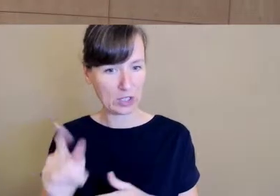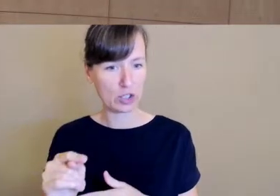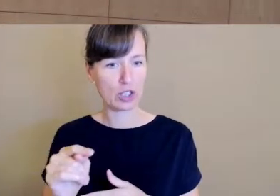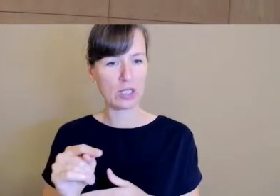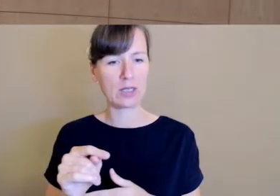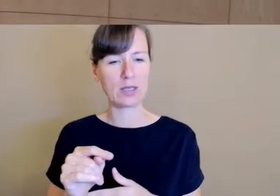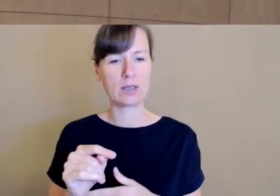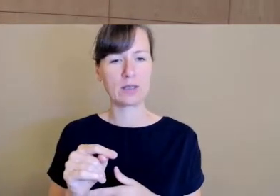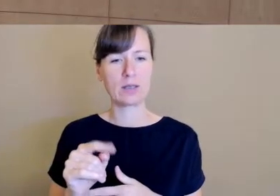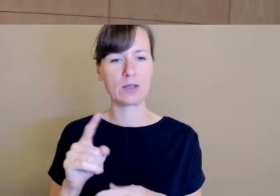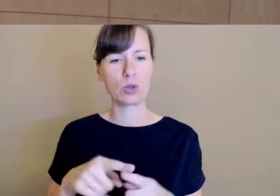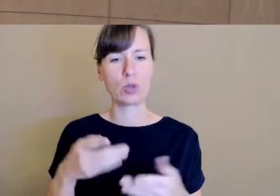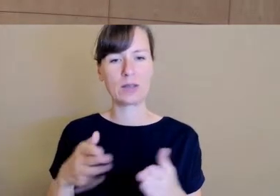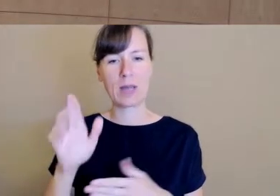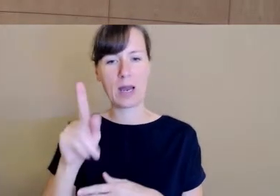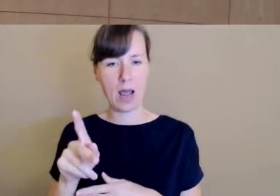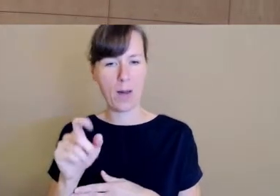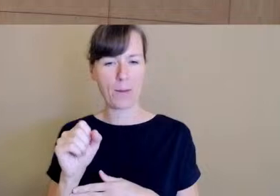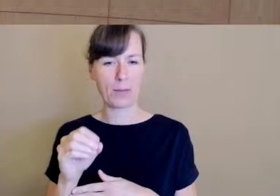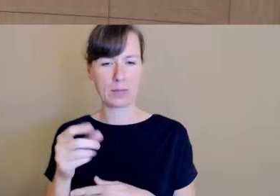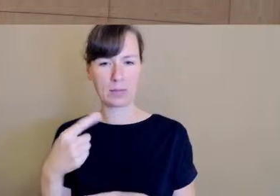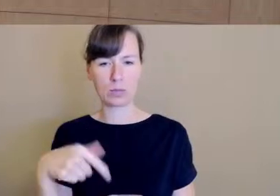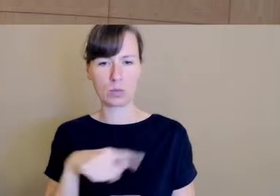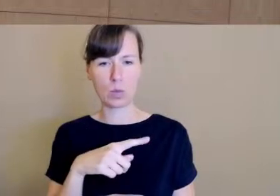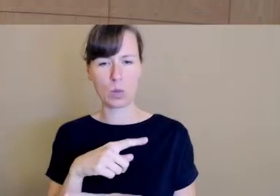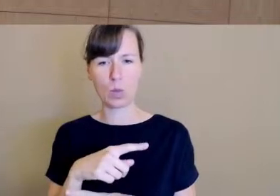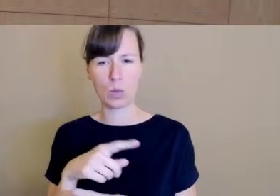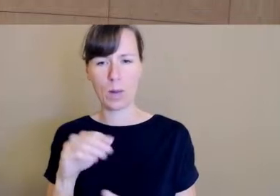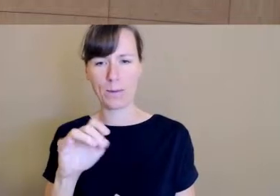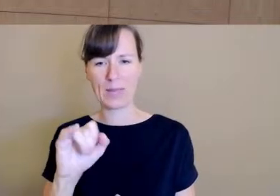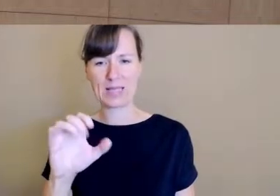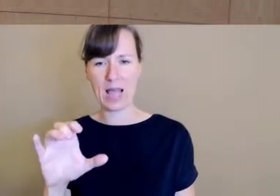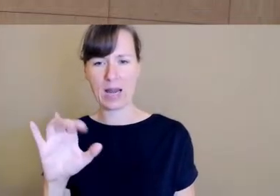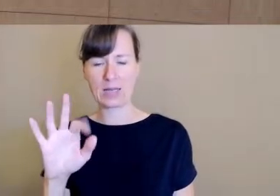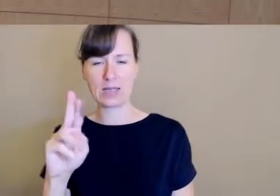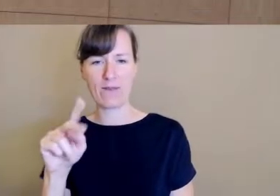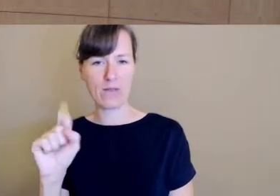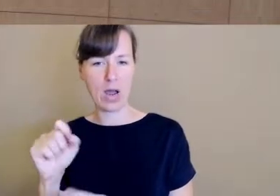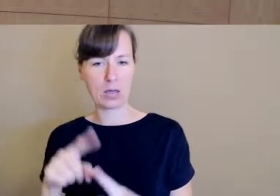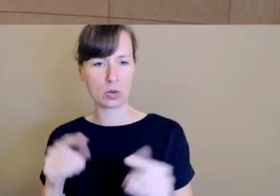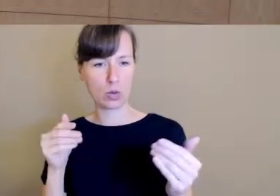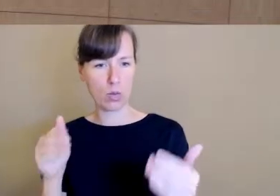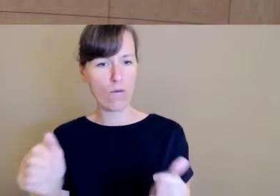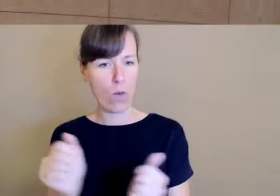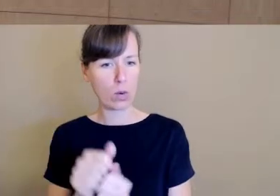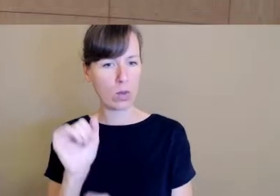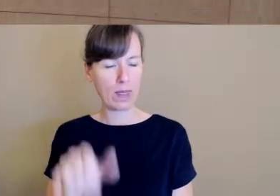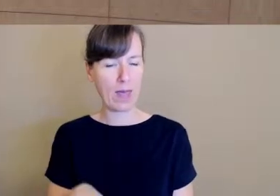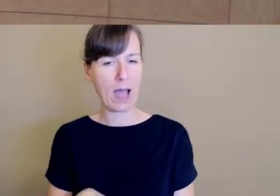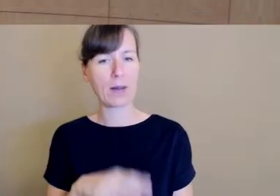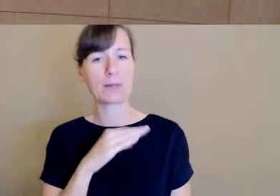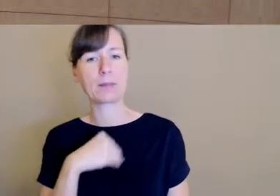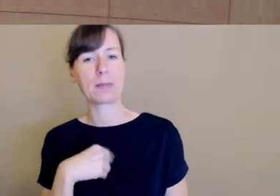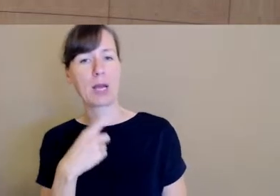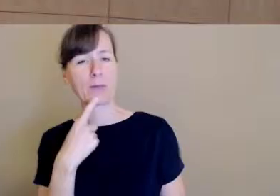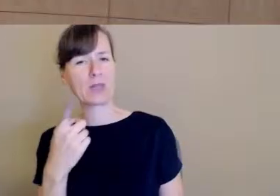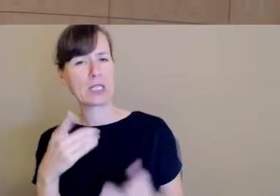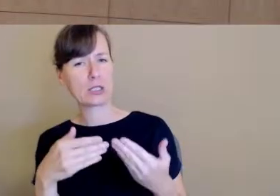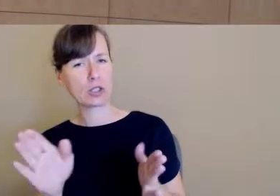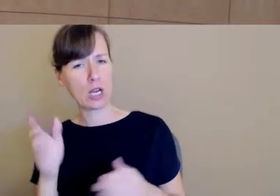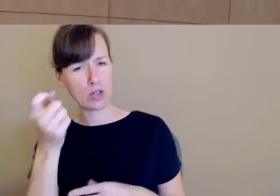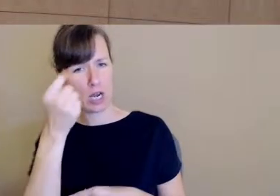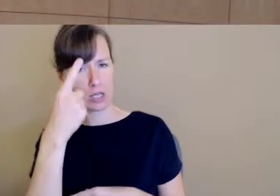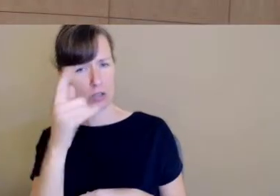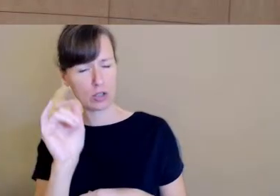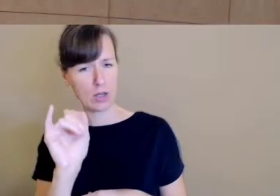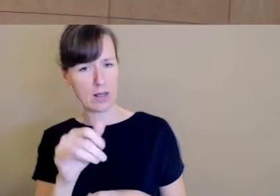to move forward with that. Was it generally understood that you were all talking about